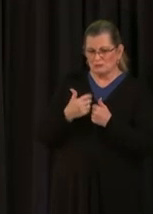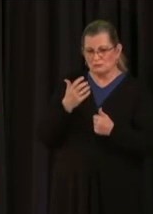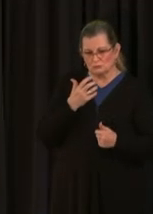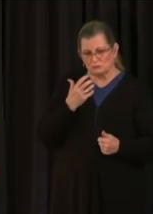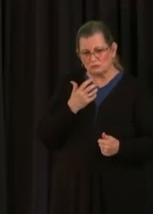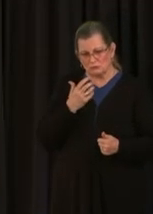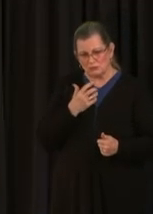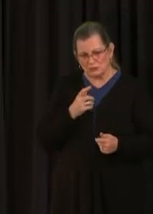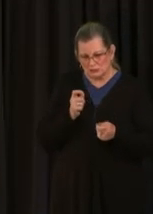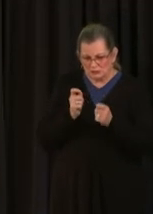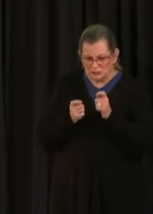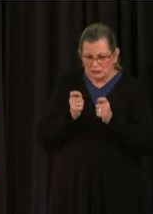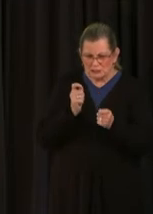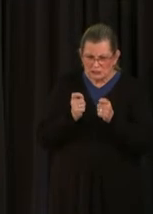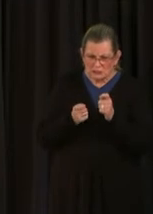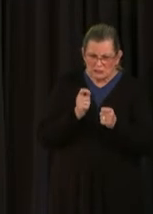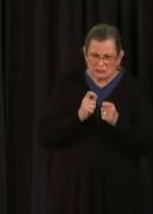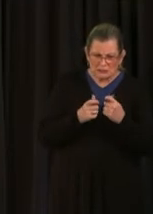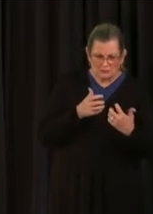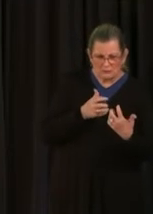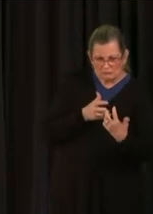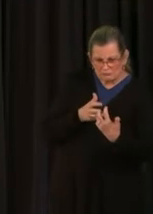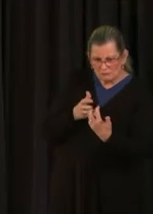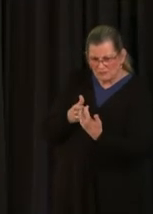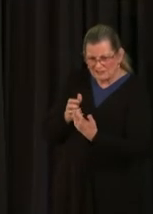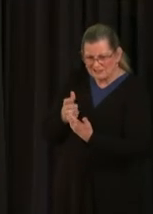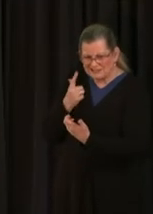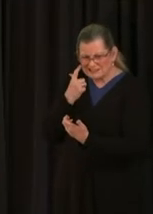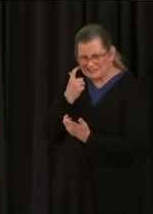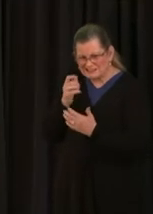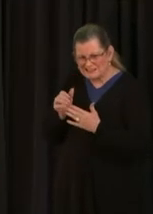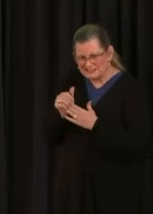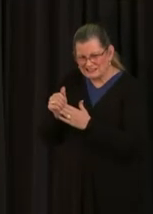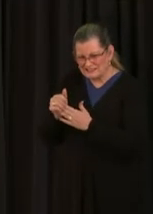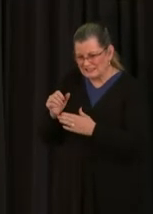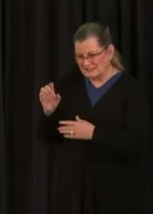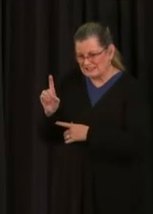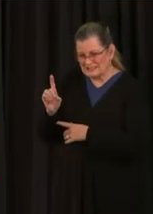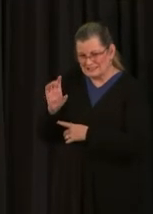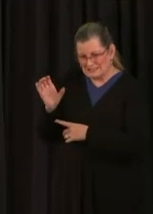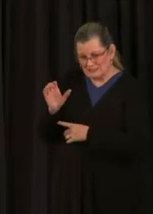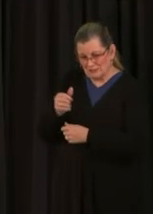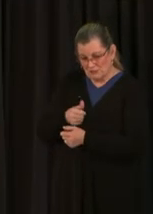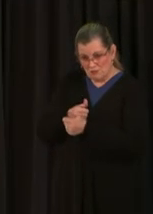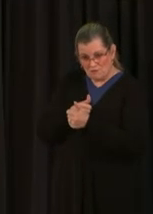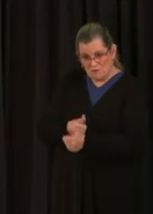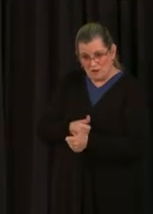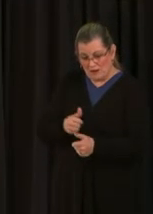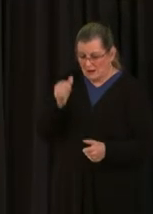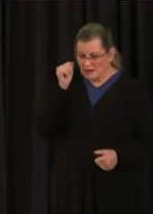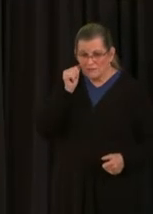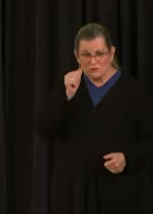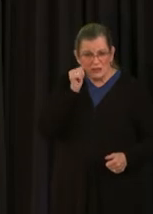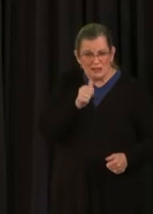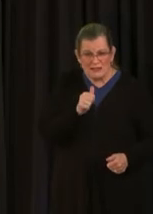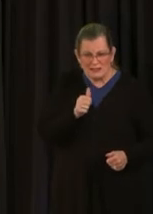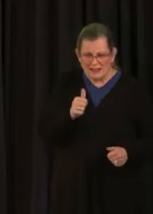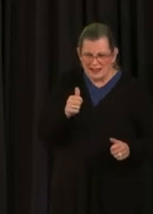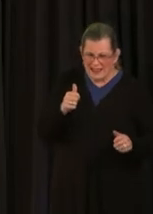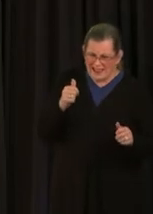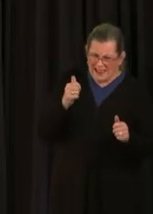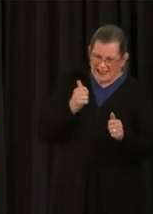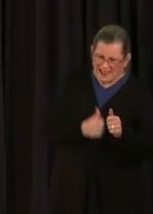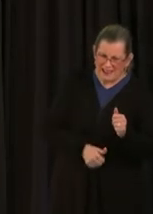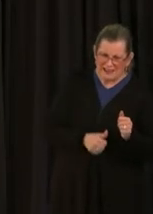Thank you, Yvonne. This is Tracy Foster, Director of Customer Service, Sales, and Fair Media from Metro, and we'd like to